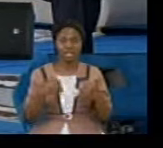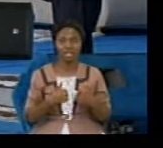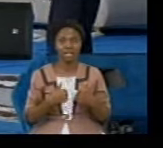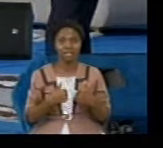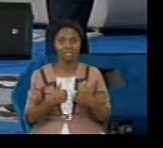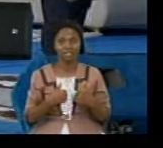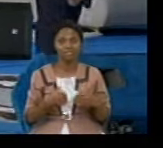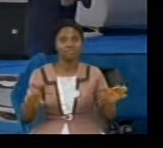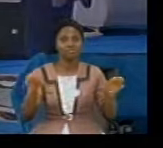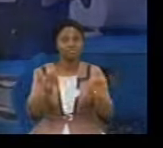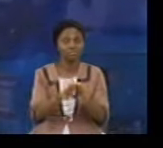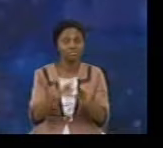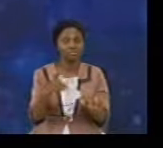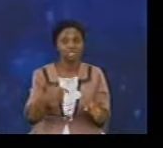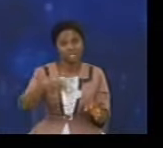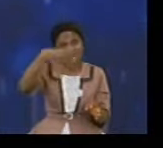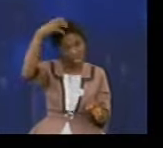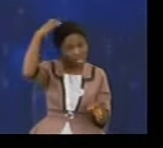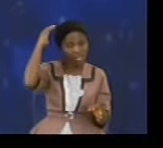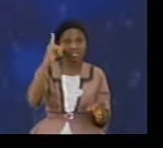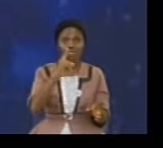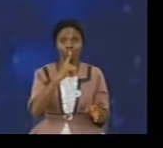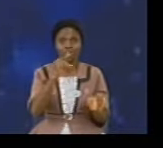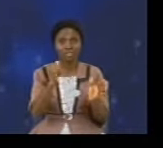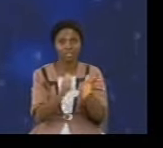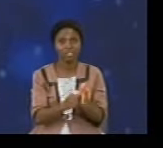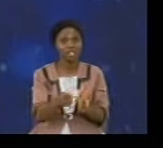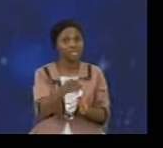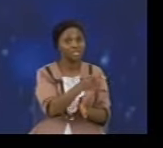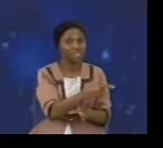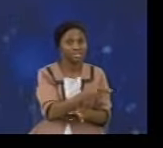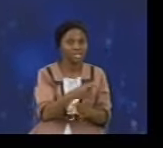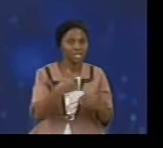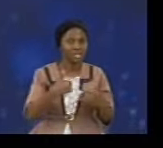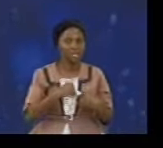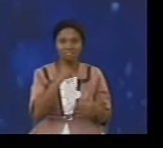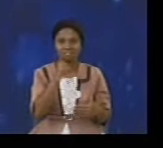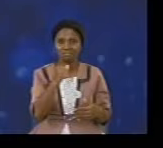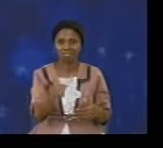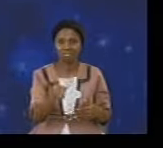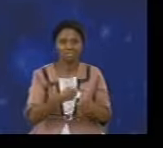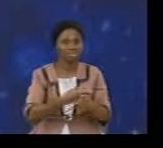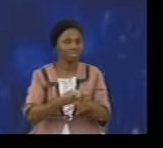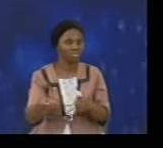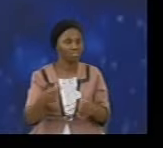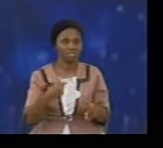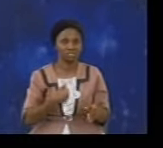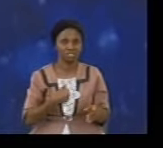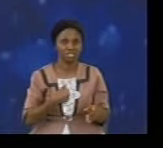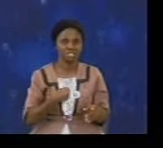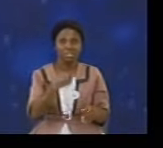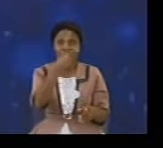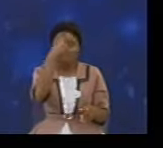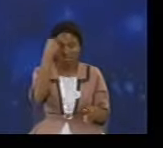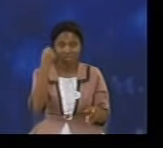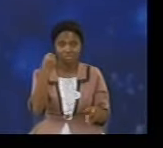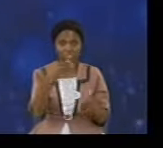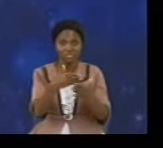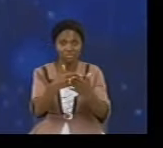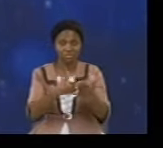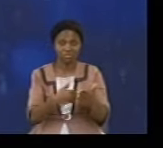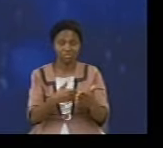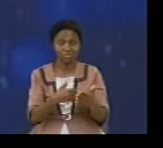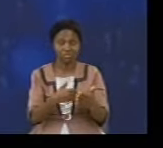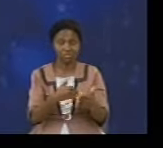lion's mouth that they have not hurt me. For as much as before